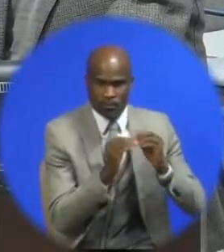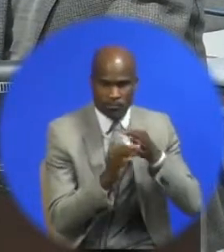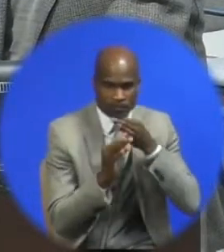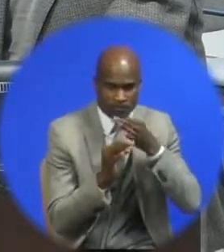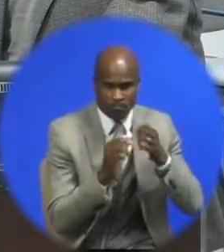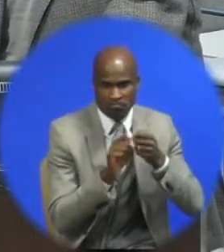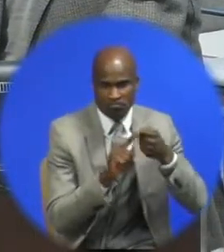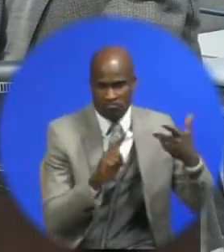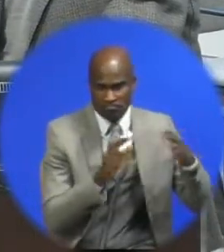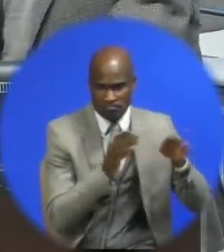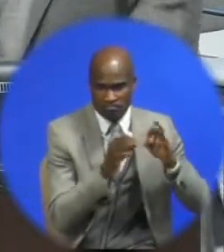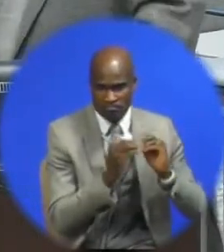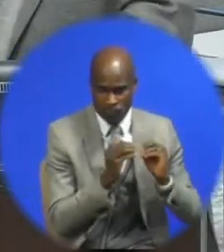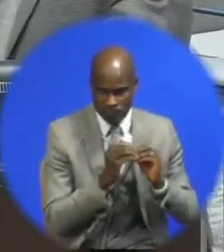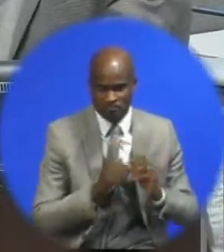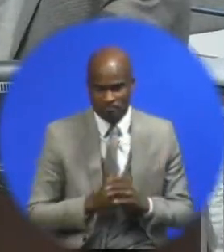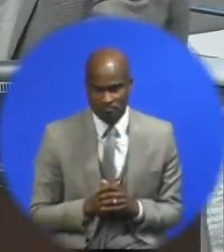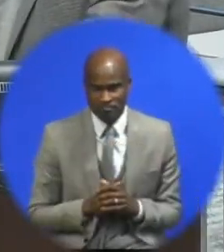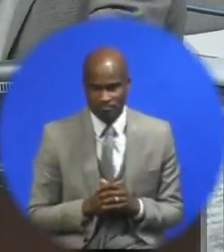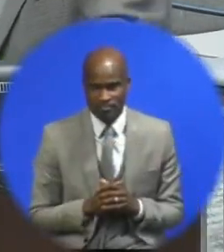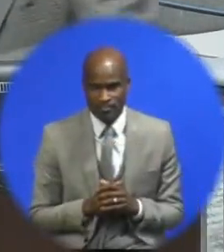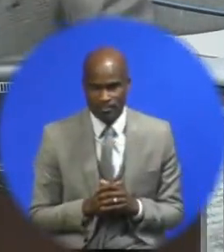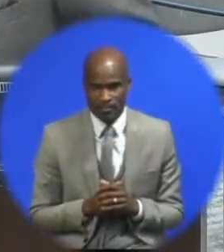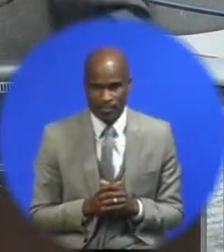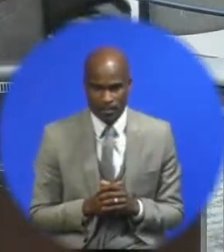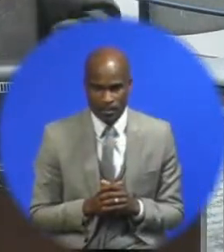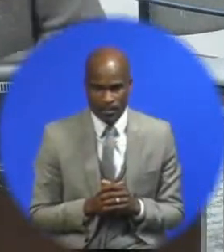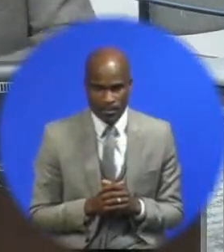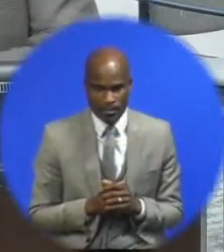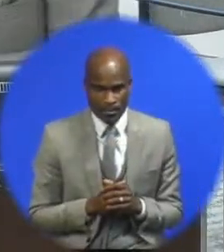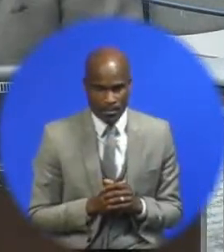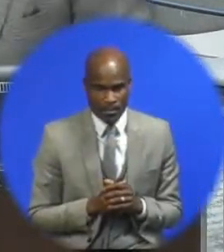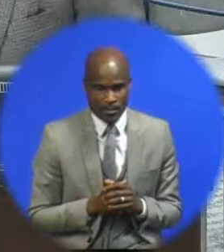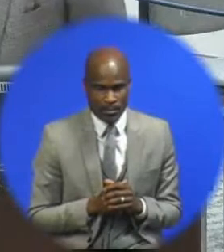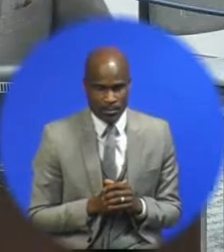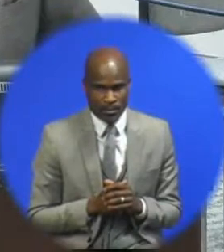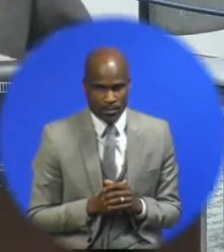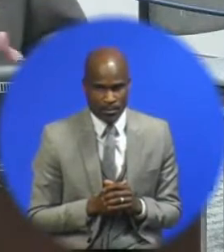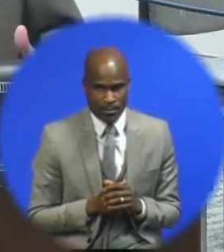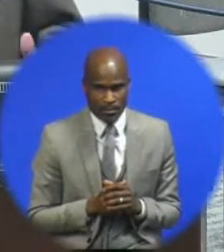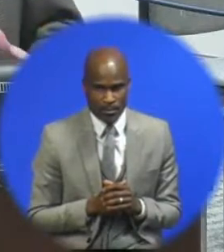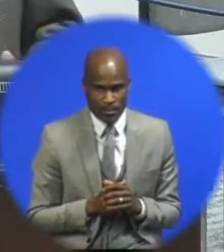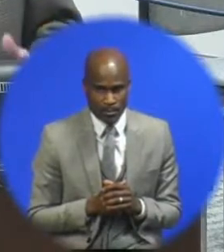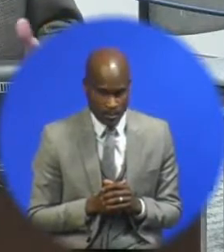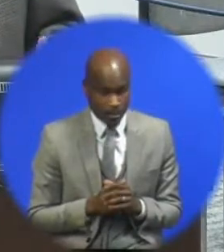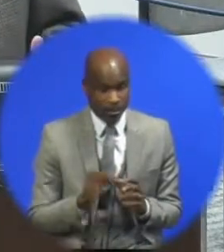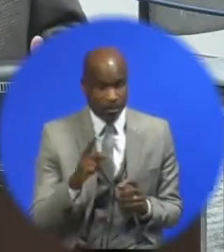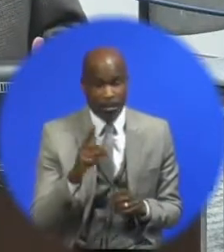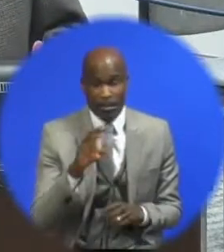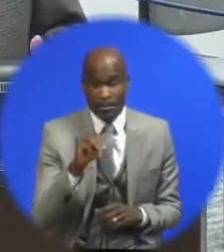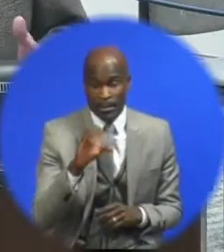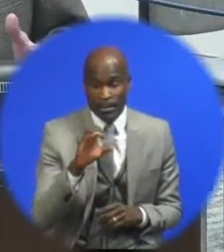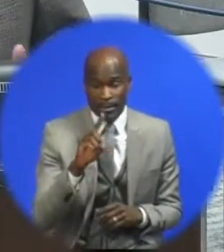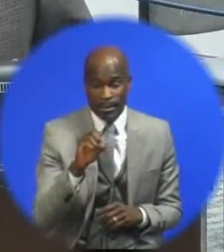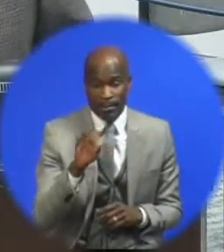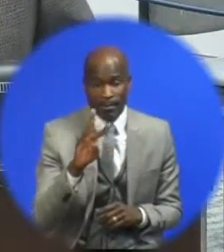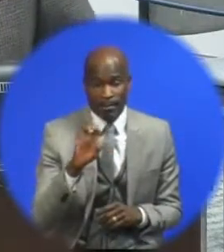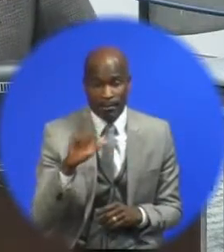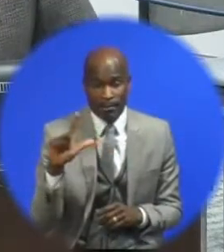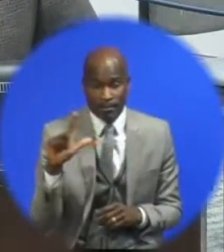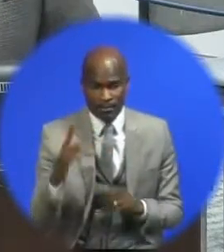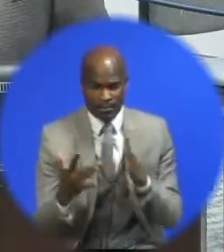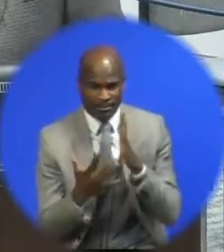Hopefully it takes 2 times. No, go back. Oh, yeah, here it is. You got it. I need to look at the right one. McDowell Technical Community College. This is